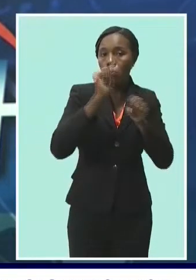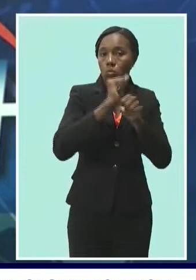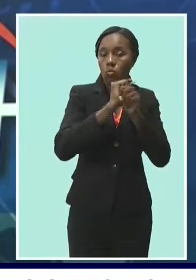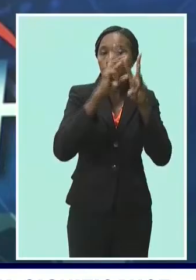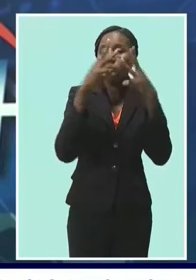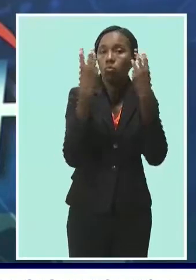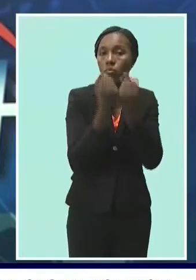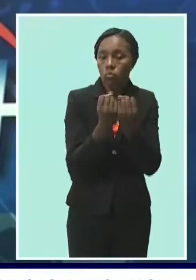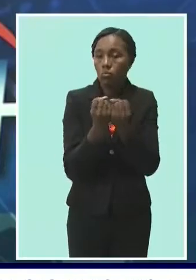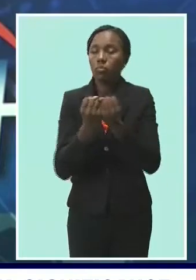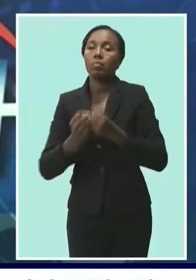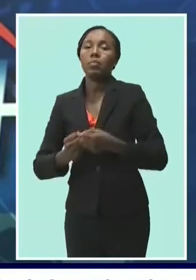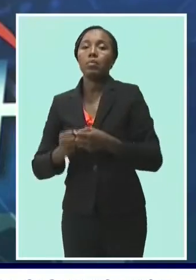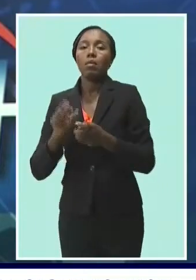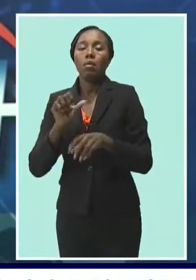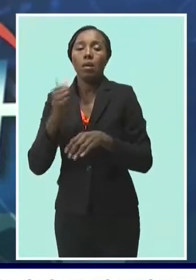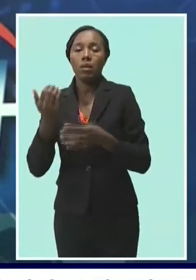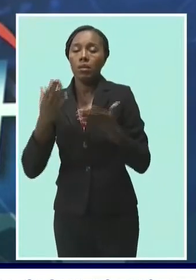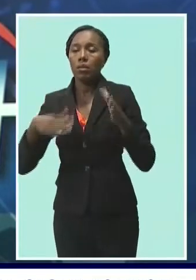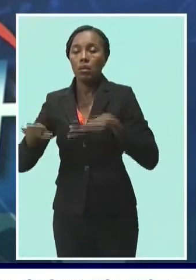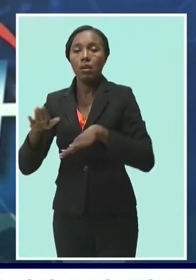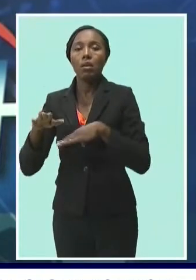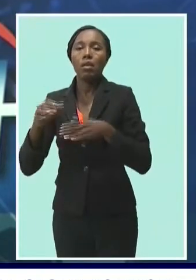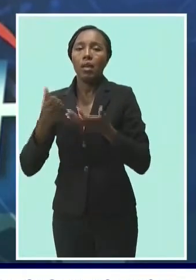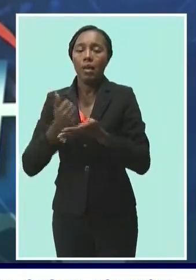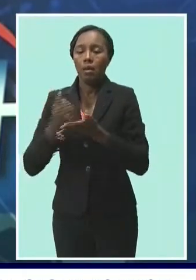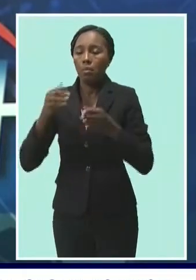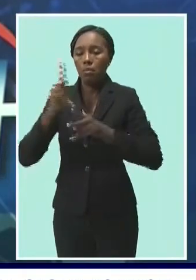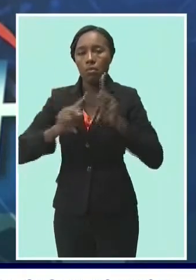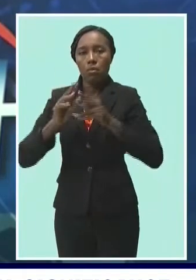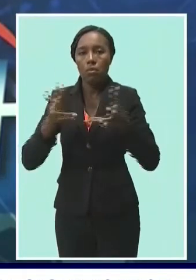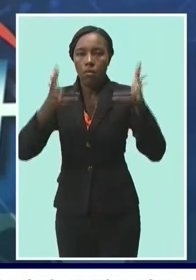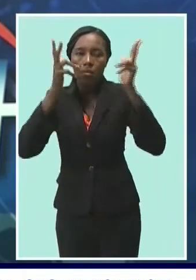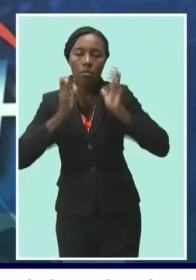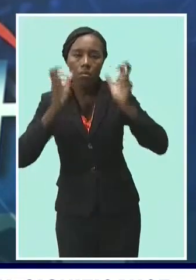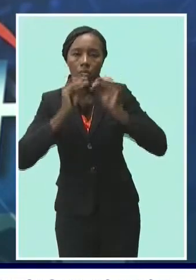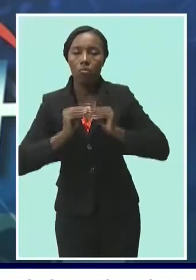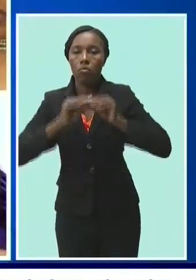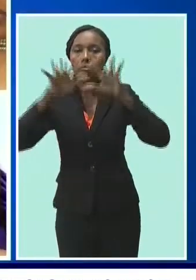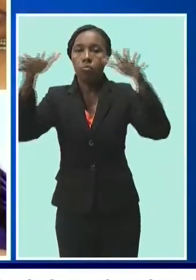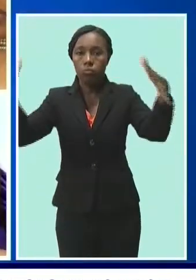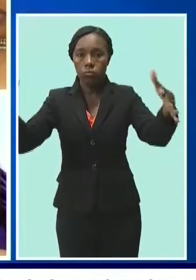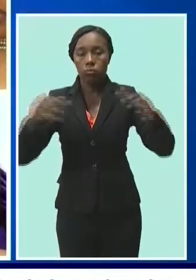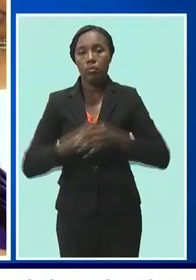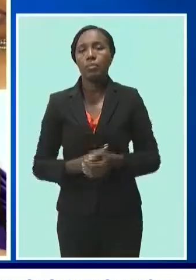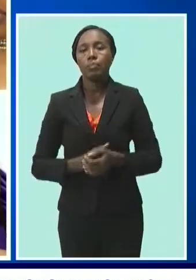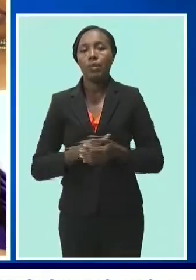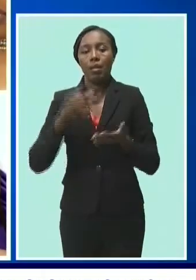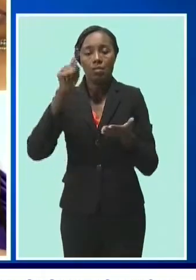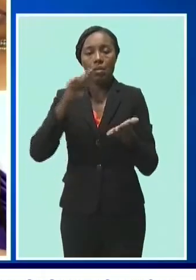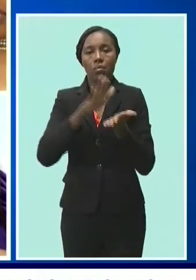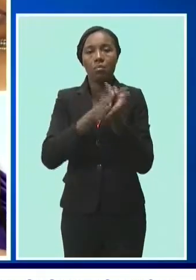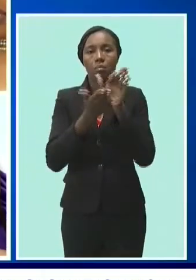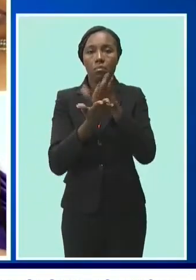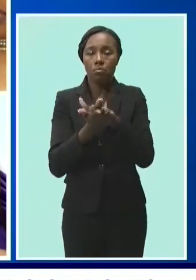a comic have been developed to spread the message to more people. The resource booklet